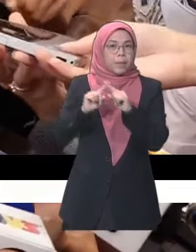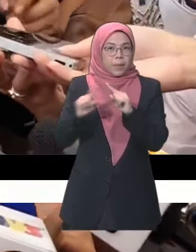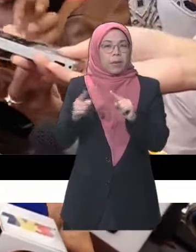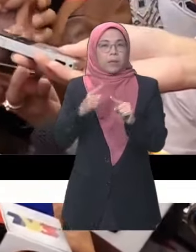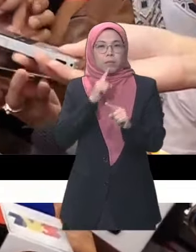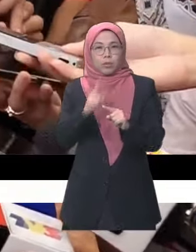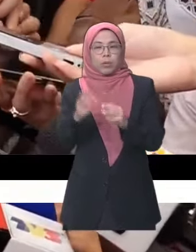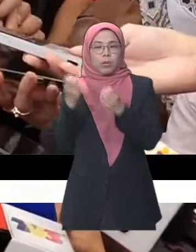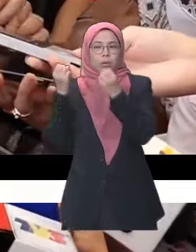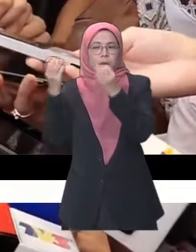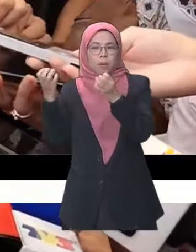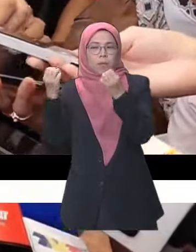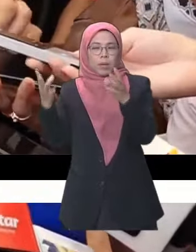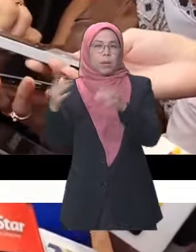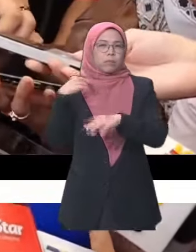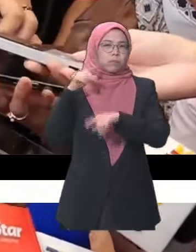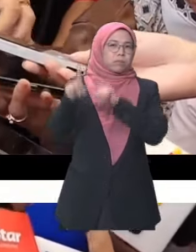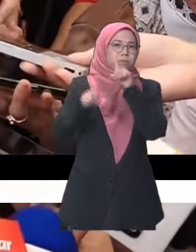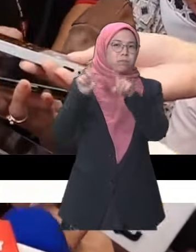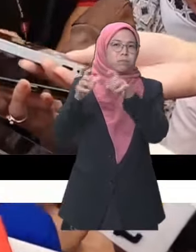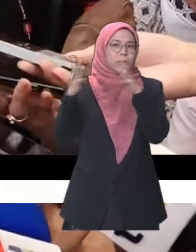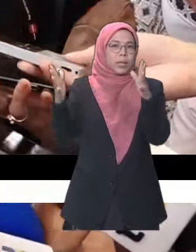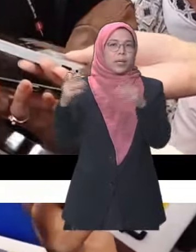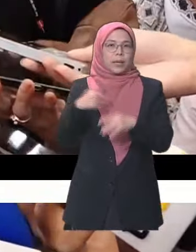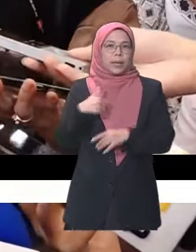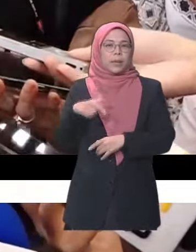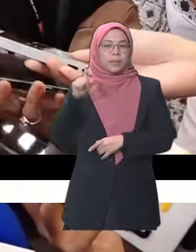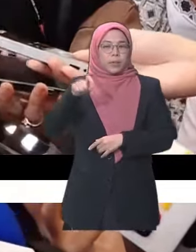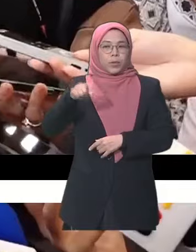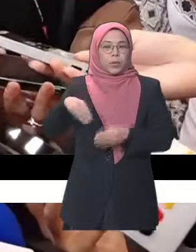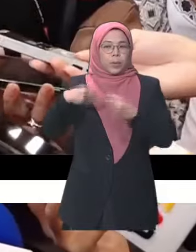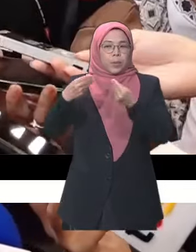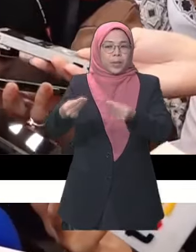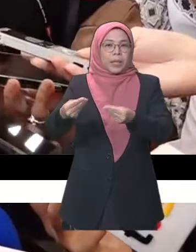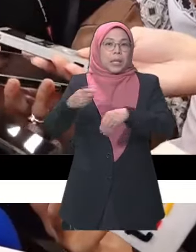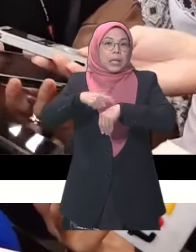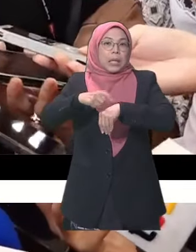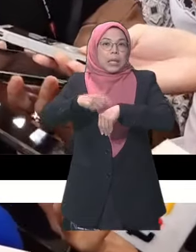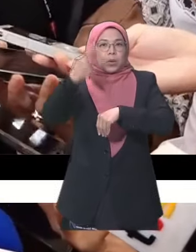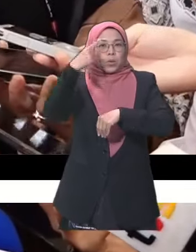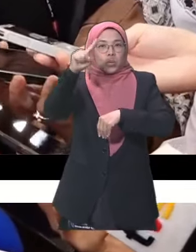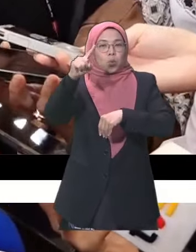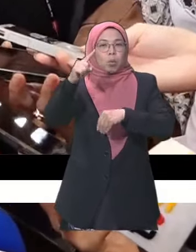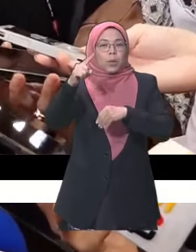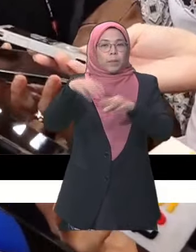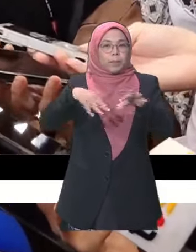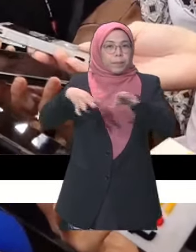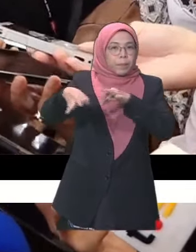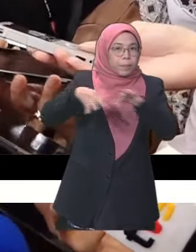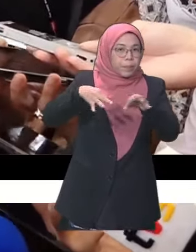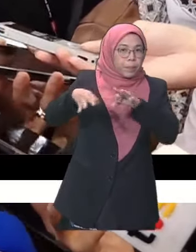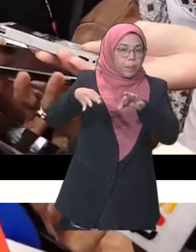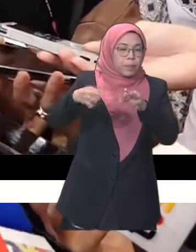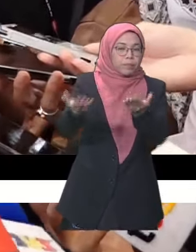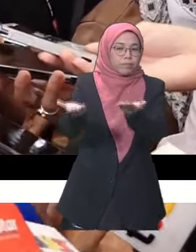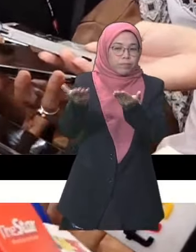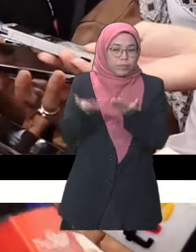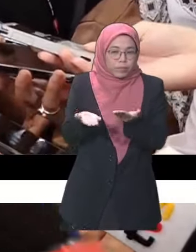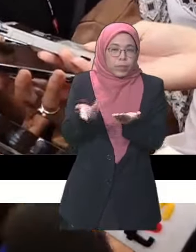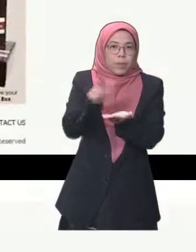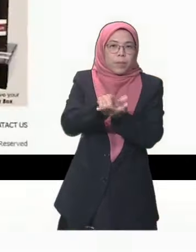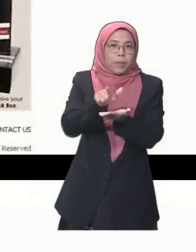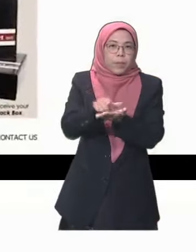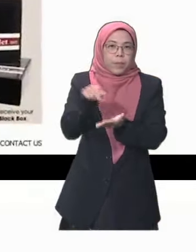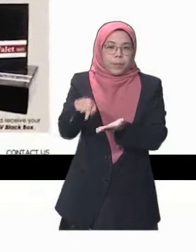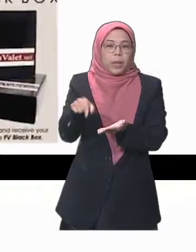A lot of people have a lot of questions. And I think we have to give the respective parties a little bit of time for them to come up with some formal